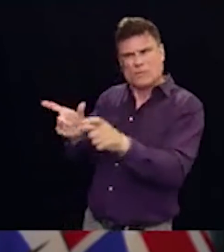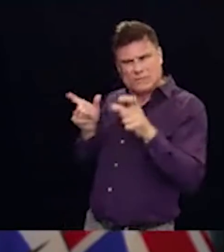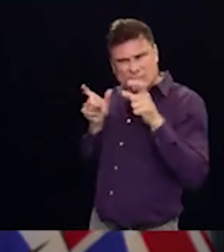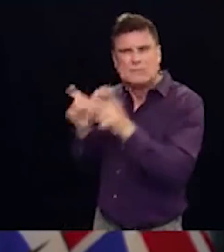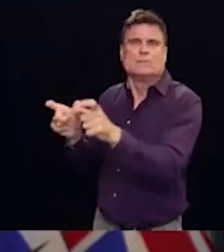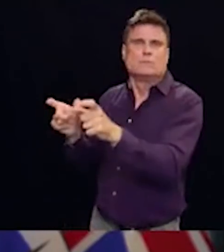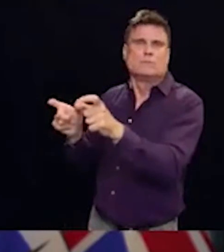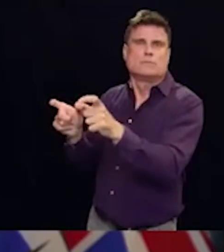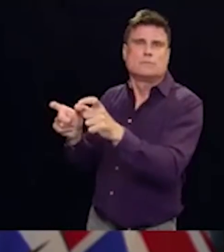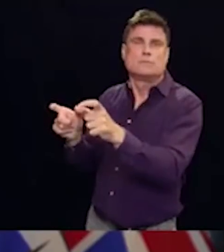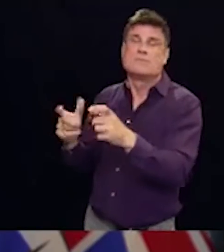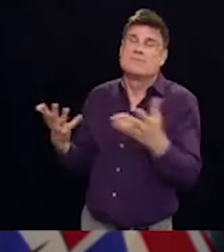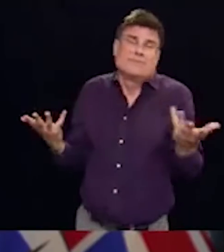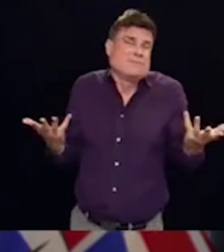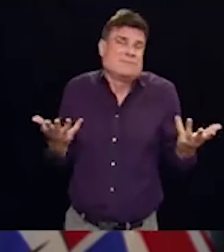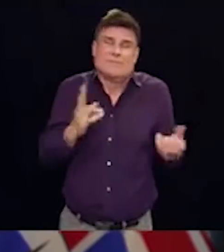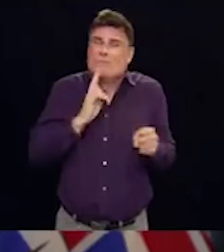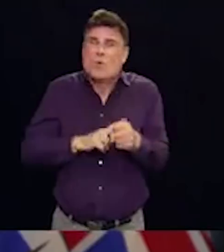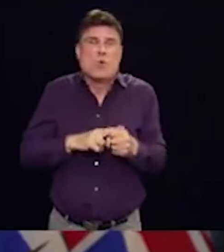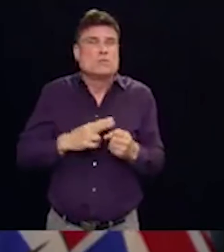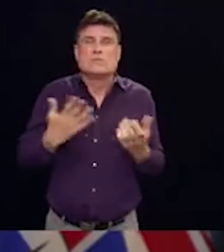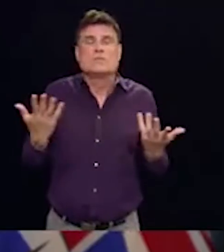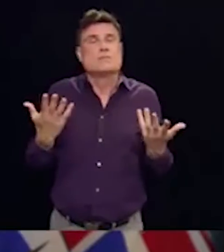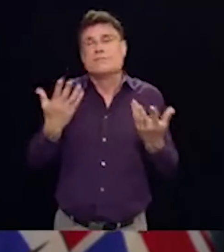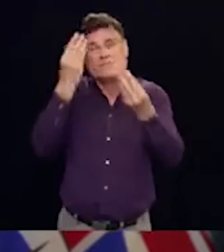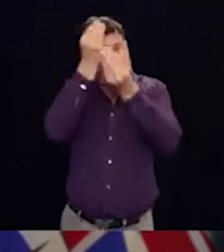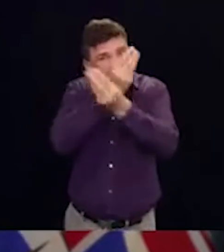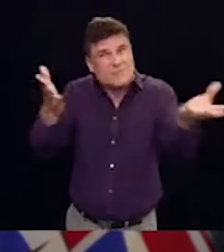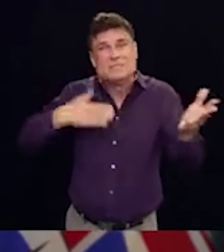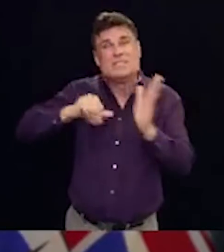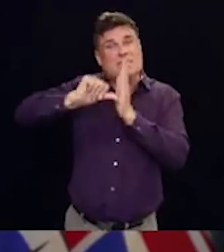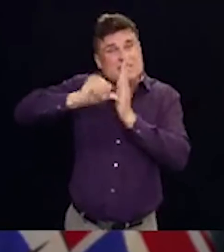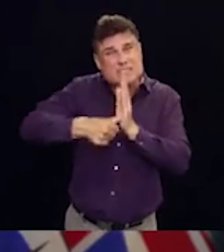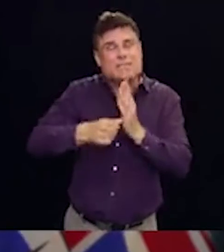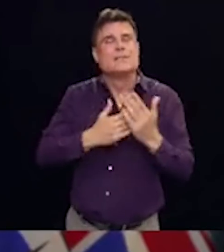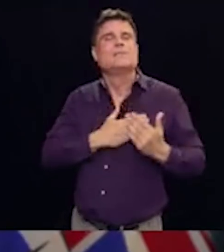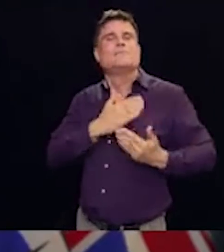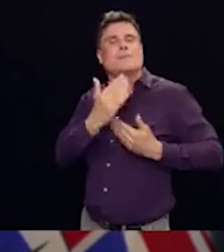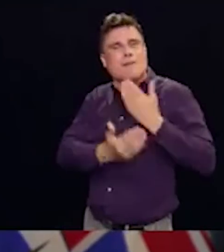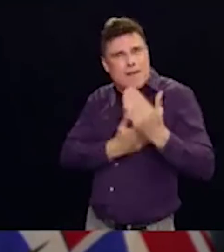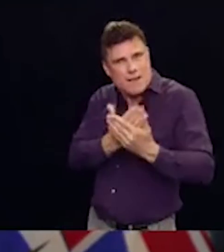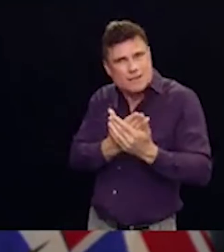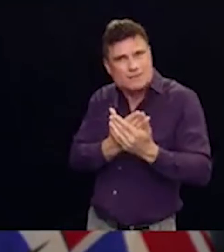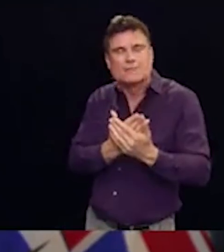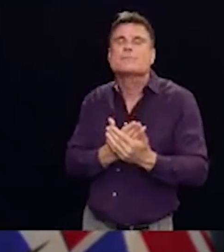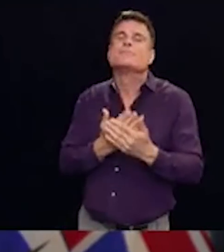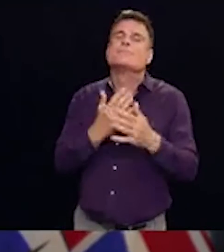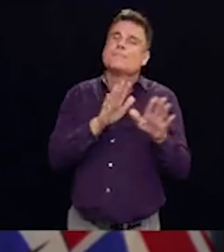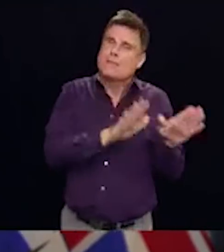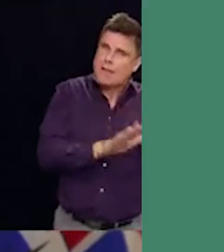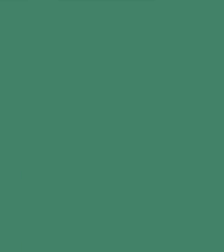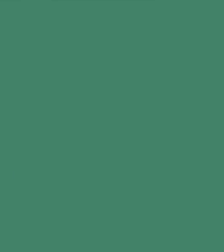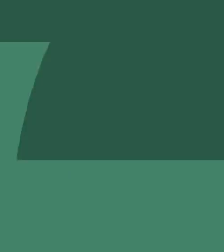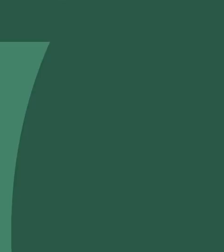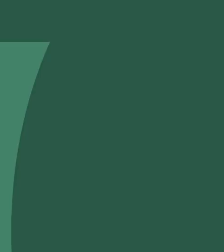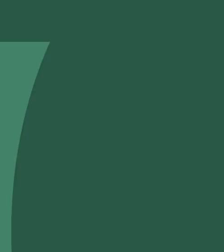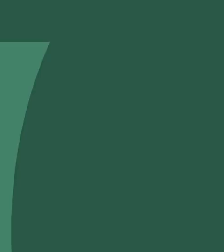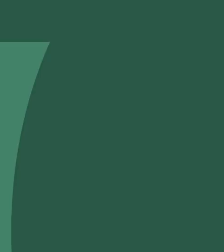we also need to remember, of course, to continue to be kind and to be calm and to be safe.